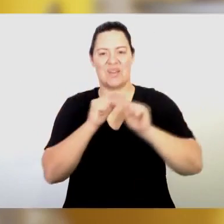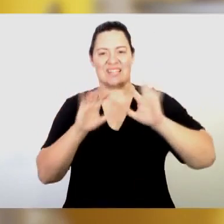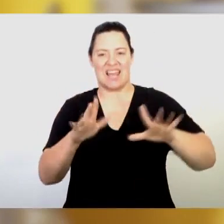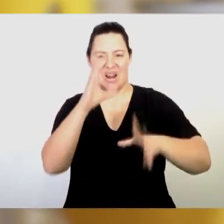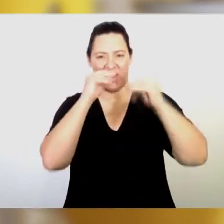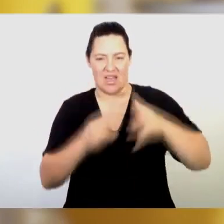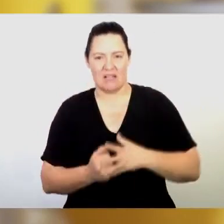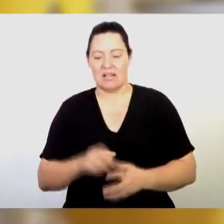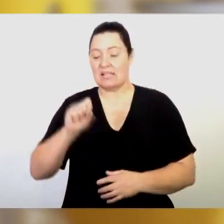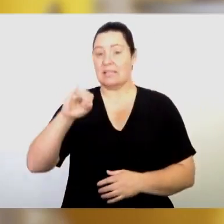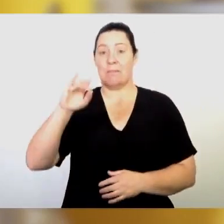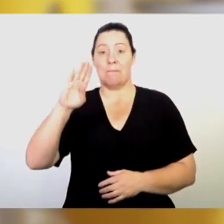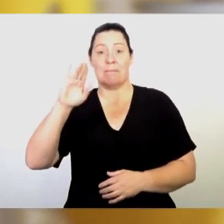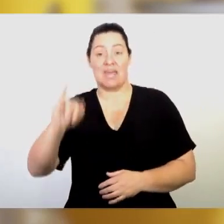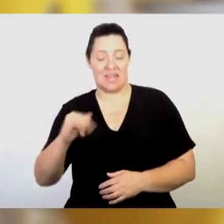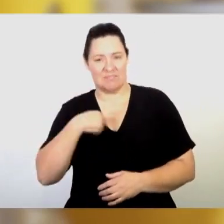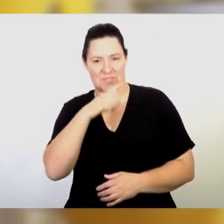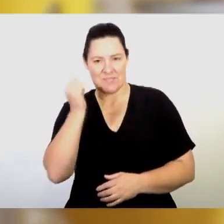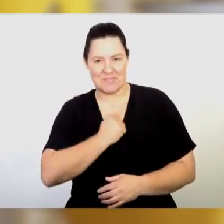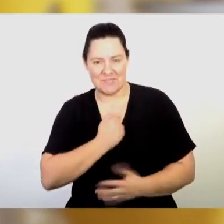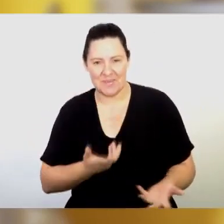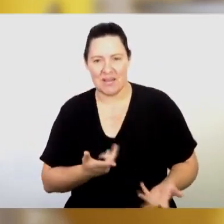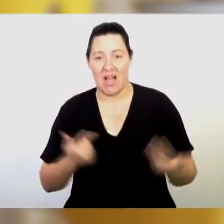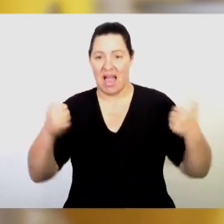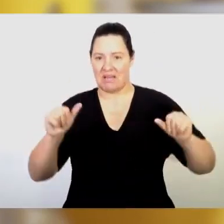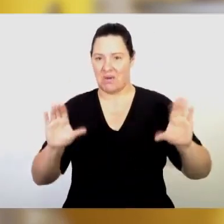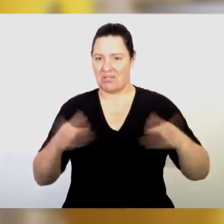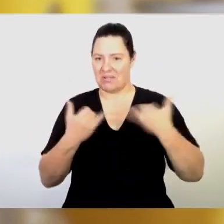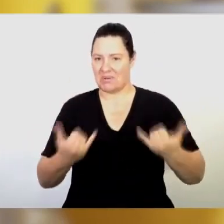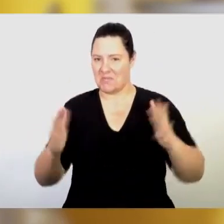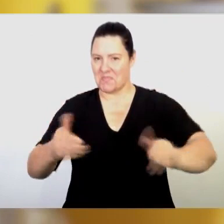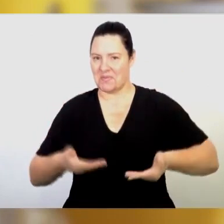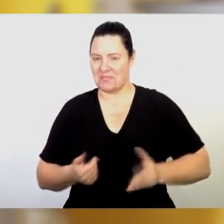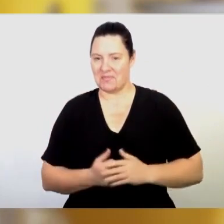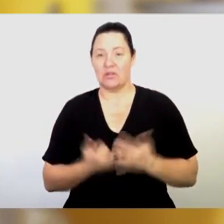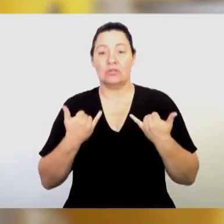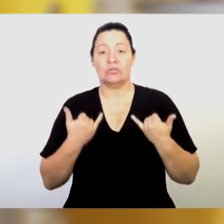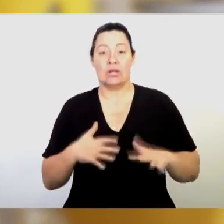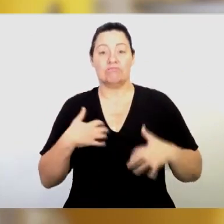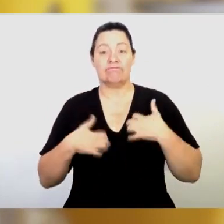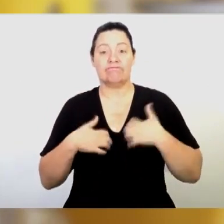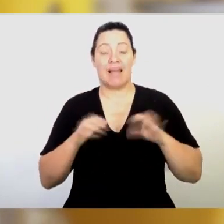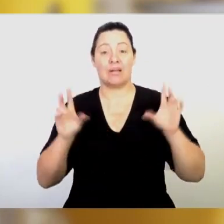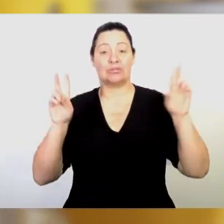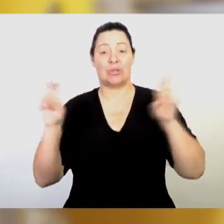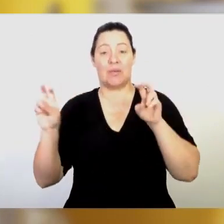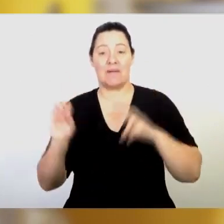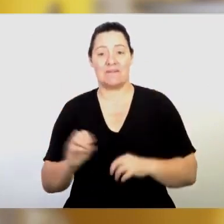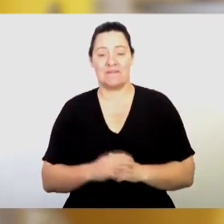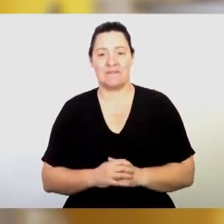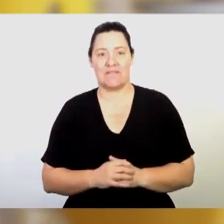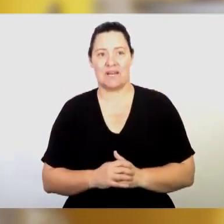Greetings, Cretan learners. My name is Mr. Simbi and welcome to today's accounting class. In today's class, I have a very exciting